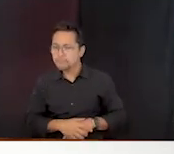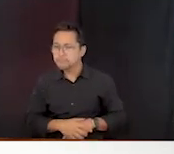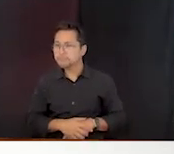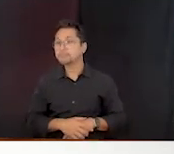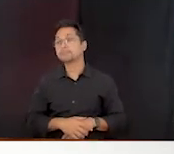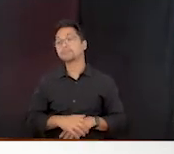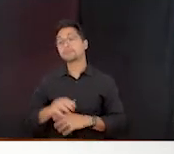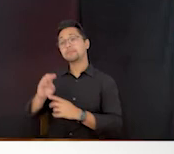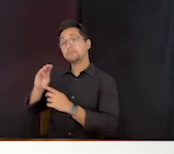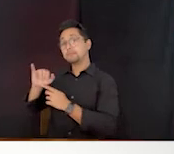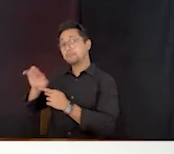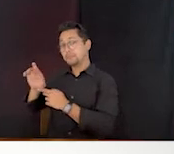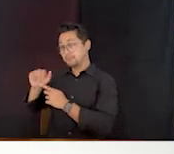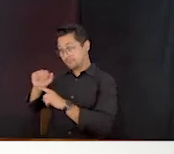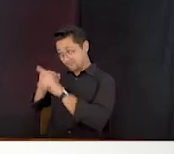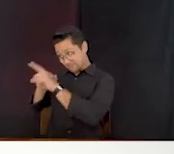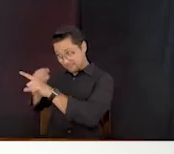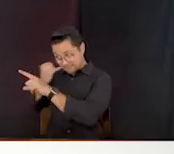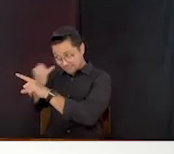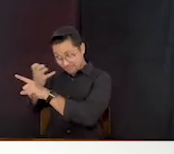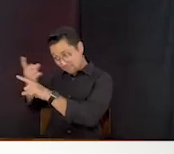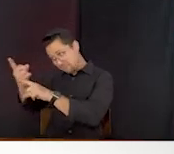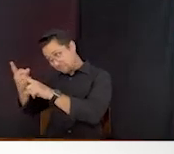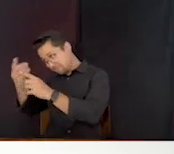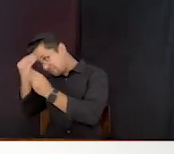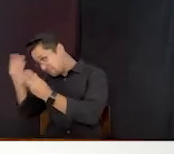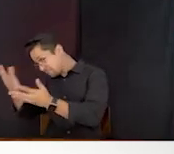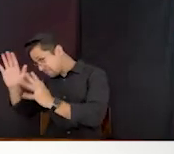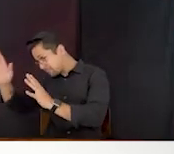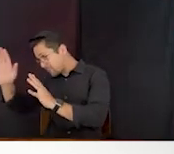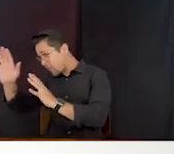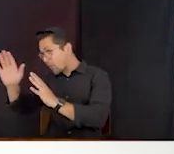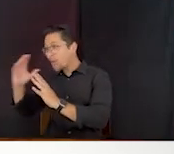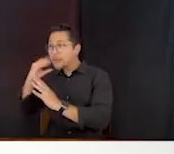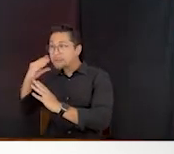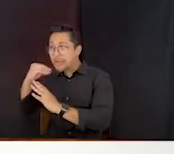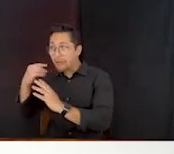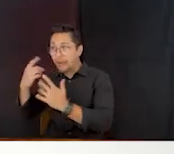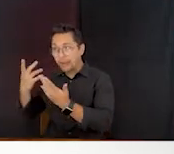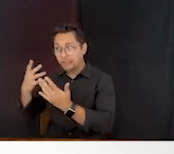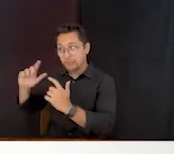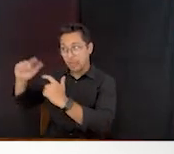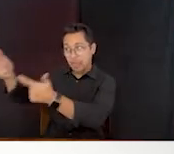Now, Mira, if you would like to give your takeaway, we'll give you the spotlight here.